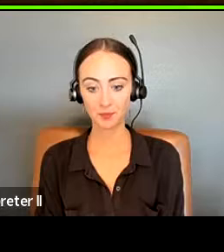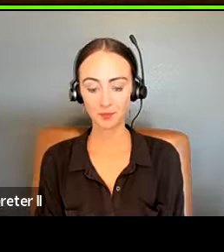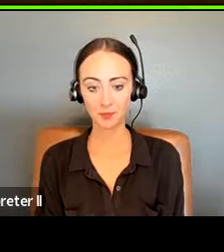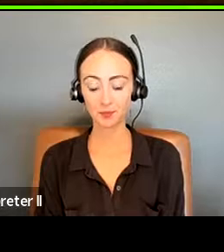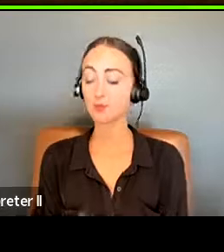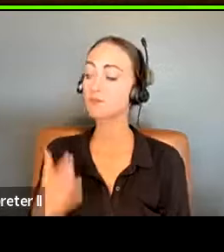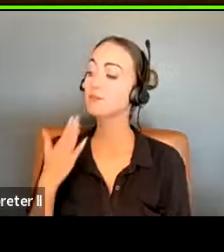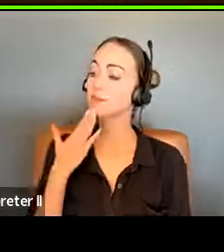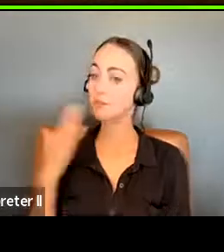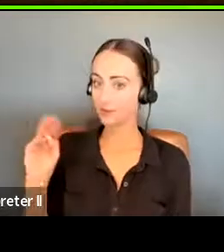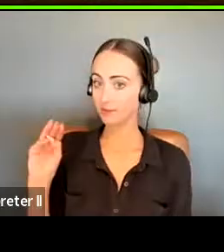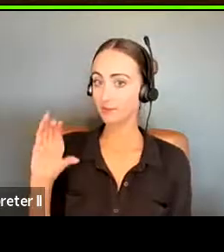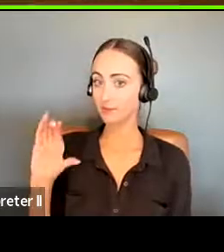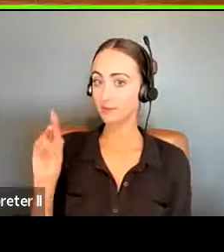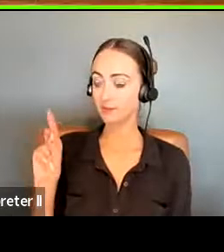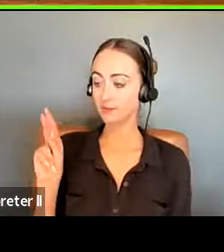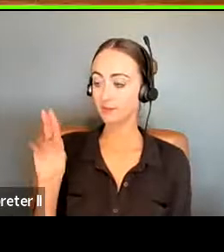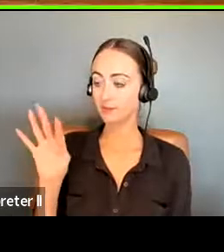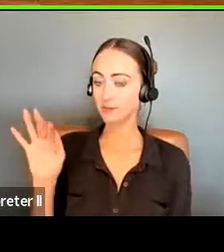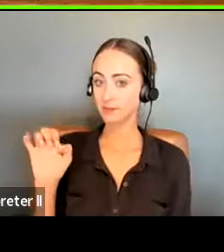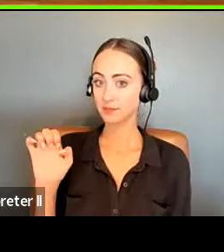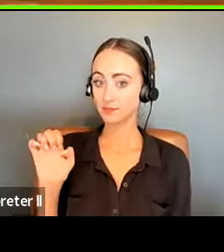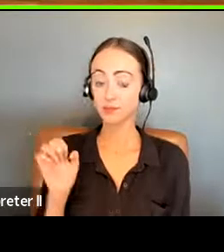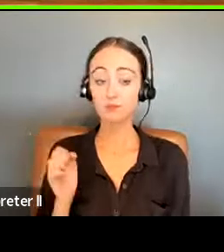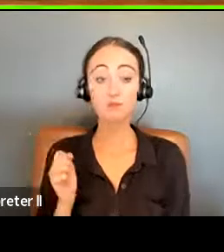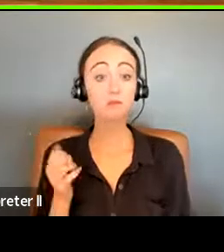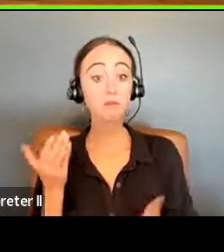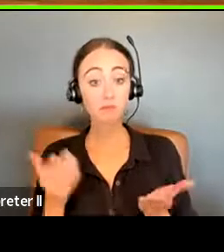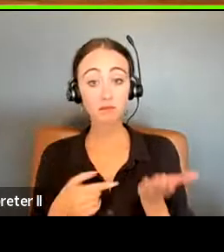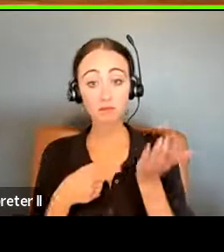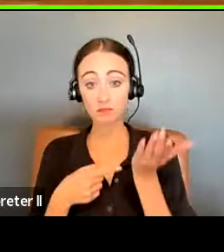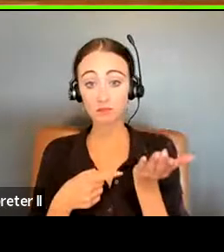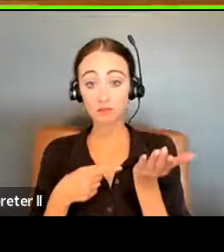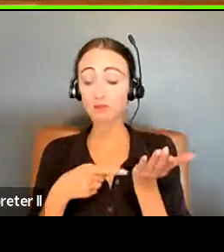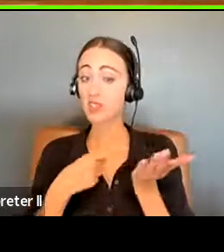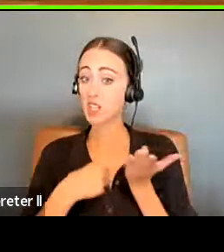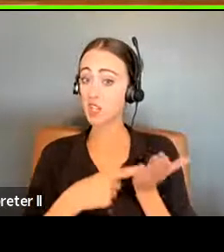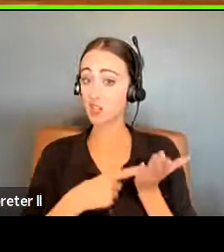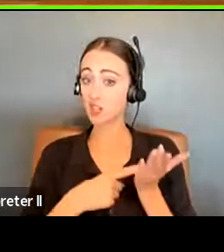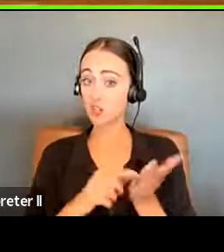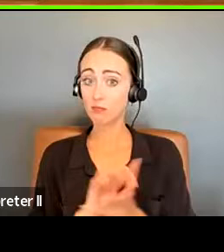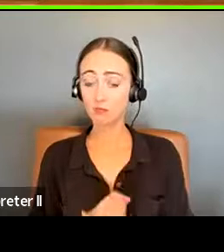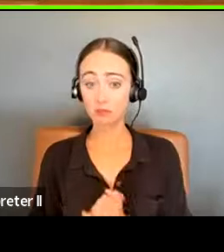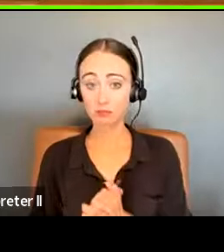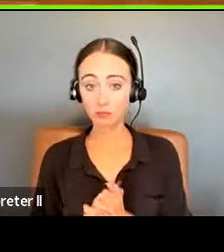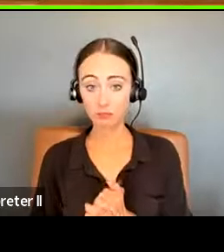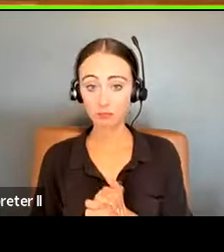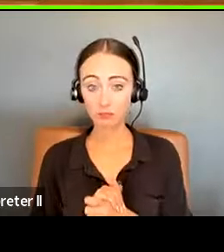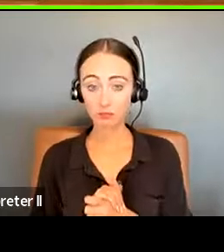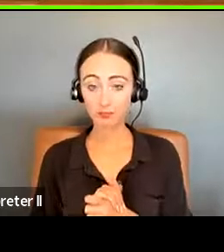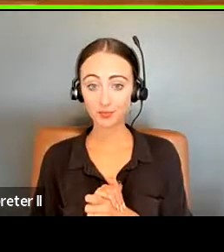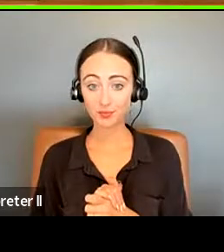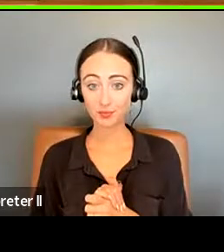Thank you, Councilmember McDuffie. We have the declaration before us. Is there discussion?